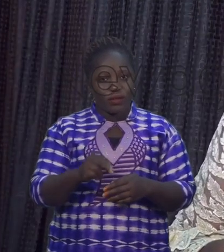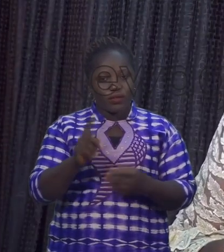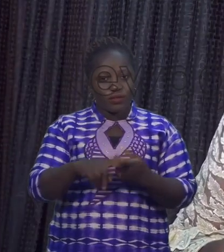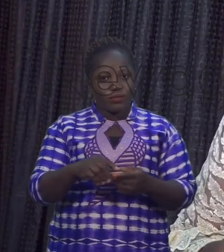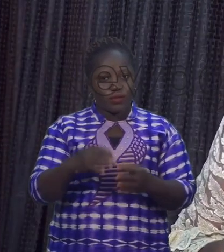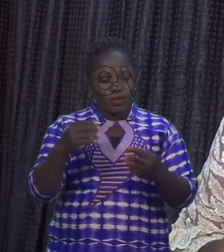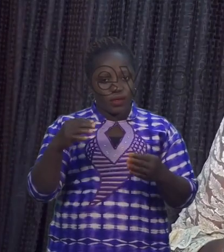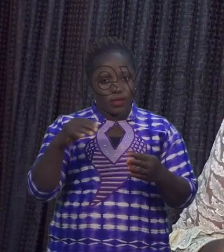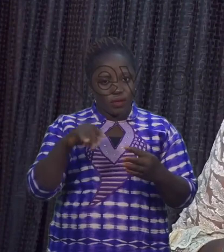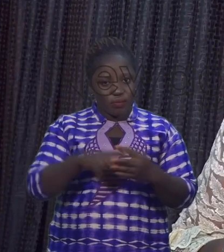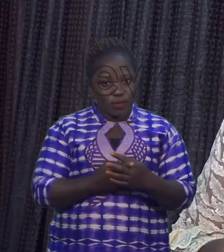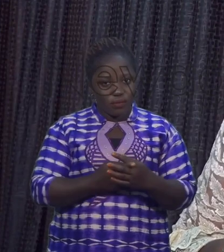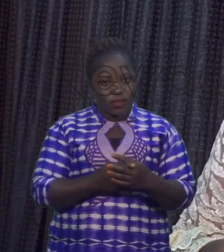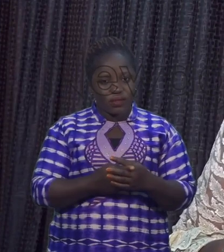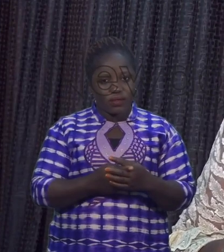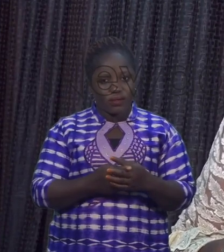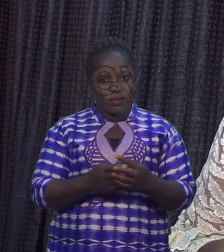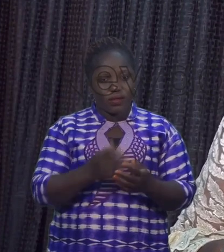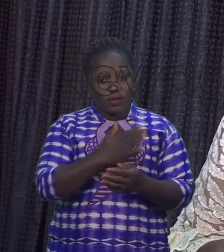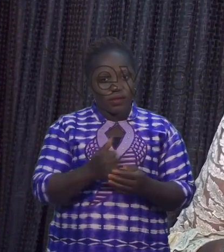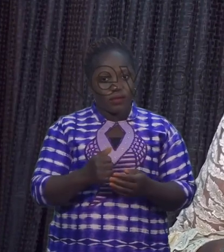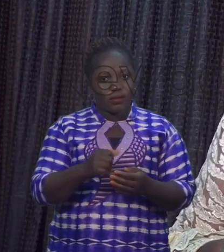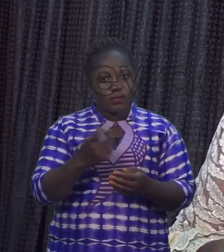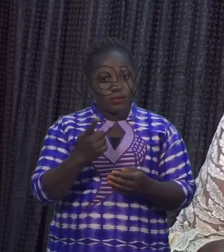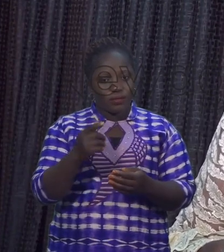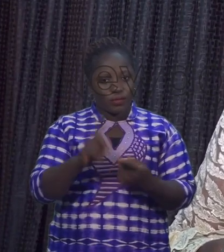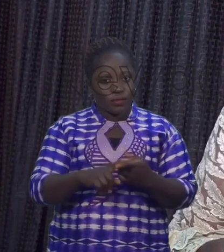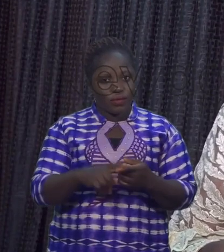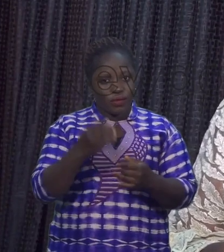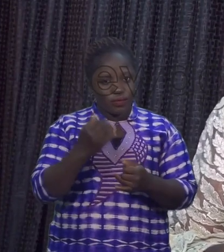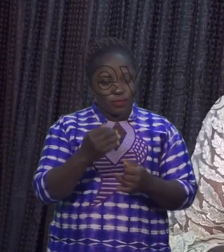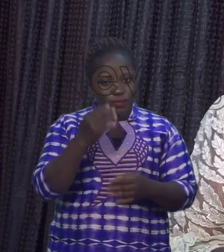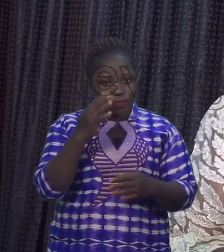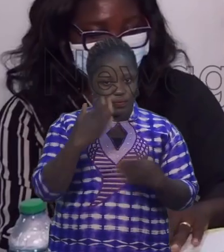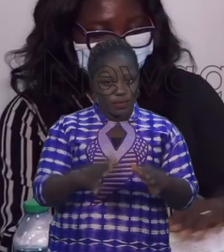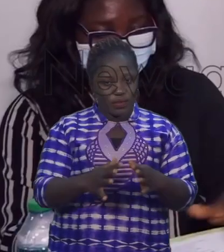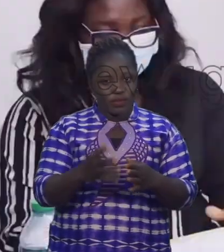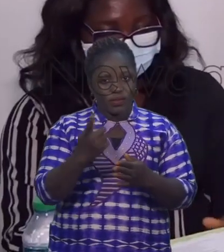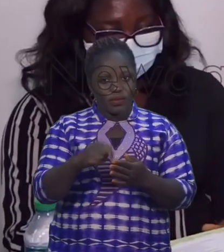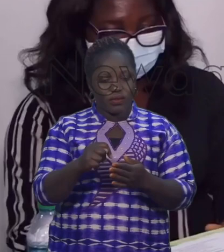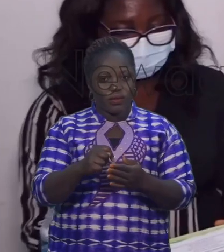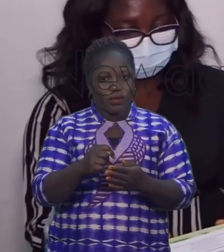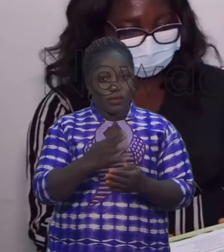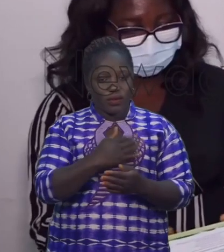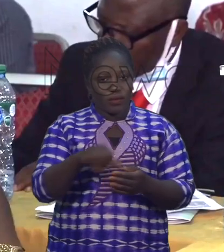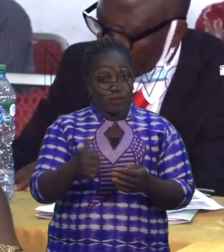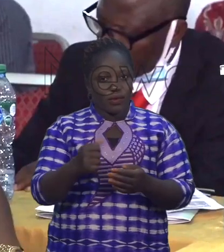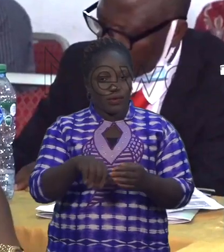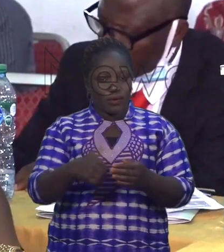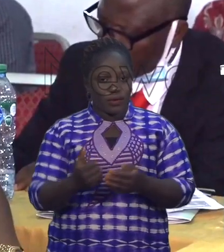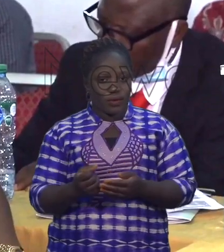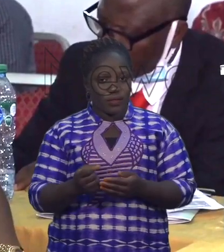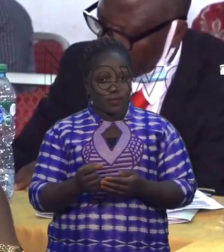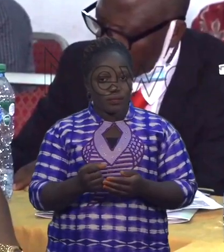state directors to implement mechanisms that would enable them work in synergy with the current development